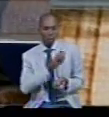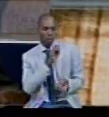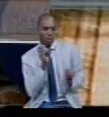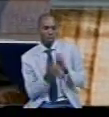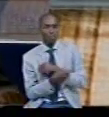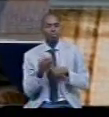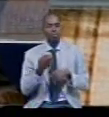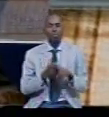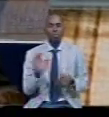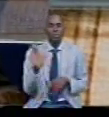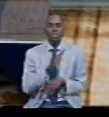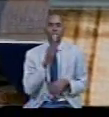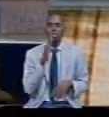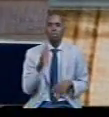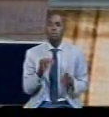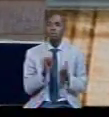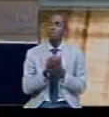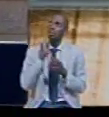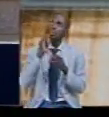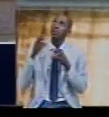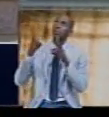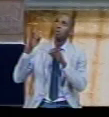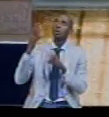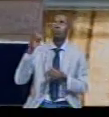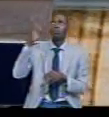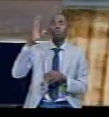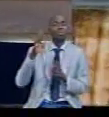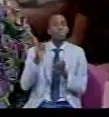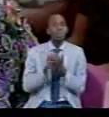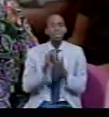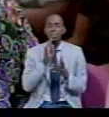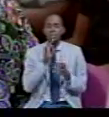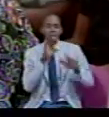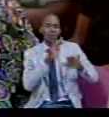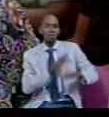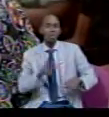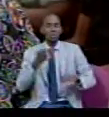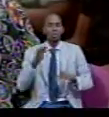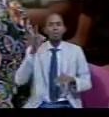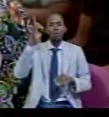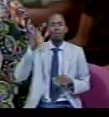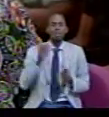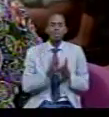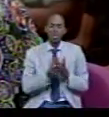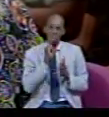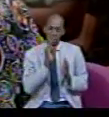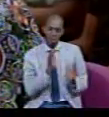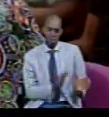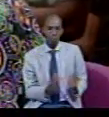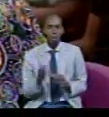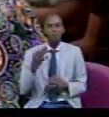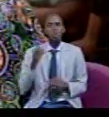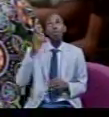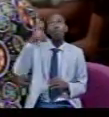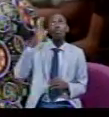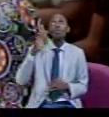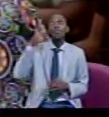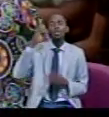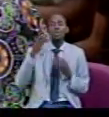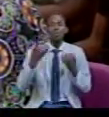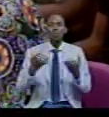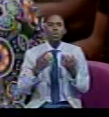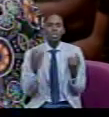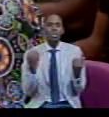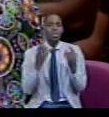way of God. That's the mercy of God. And that is the plan of God. He wants sinners to repent.